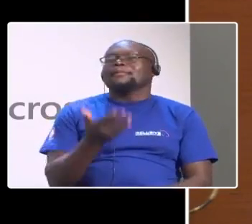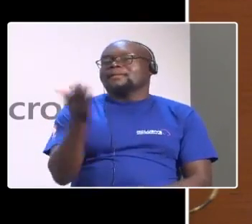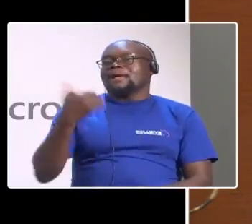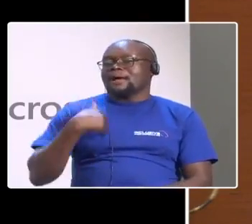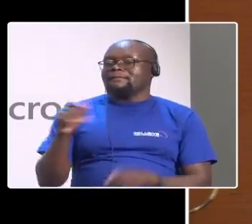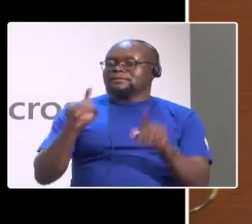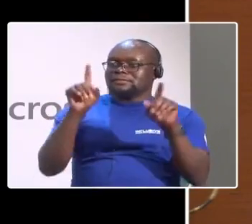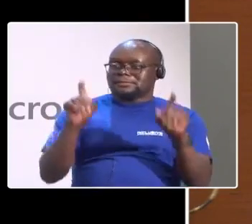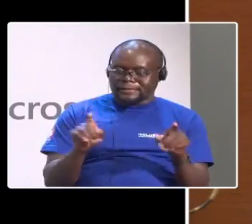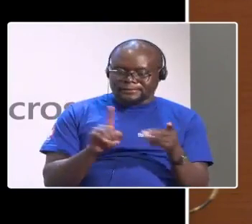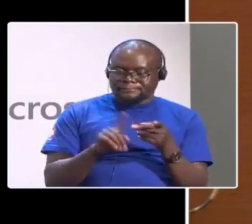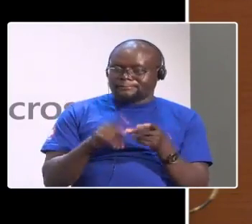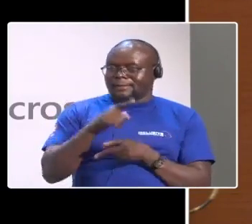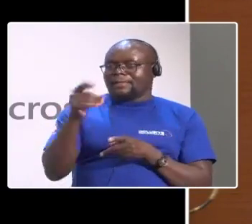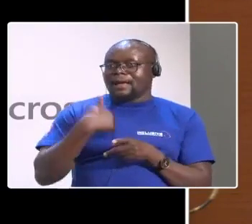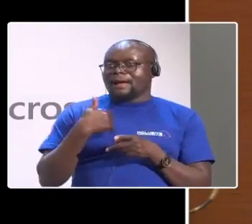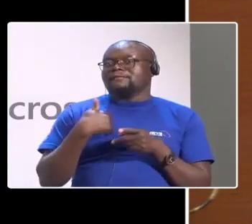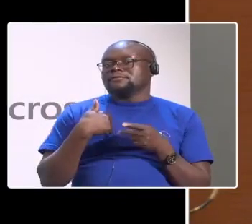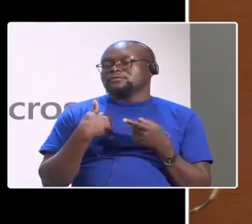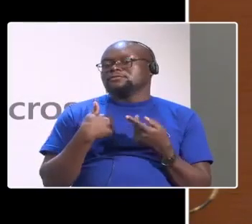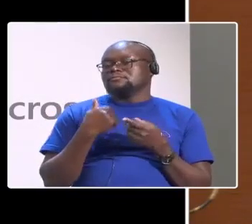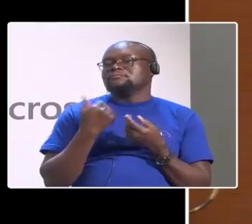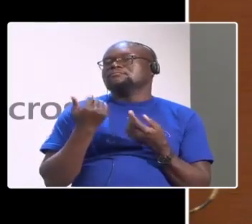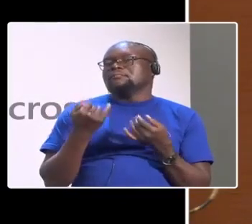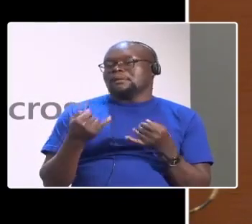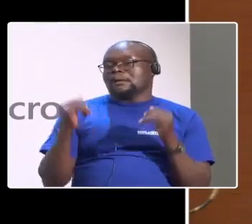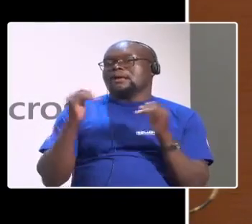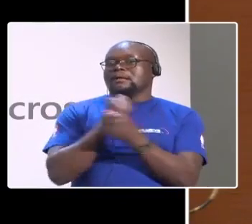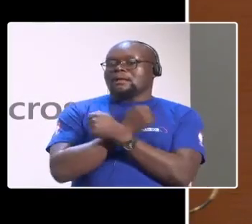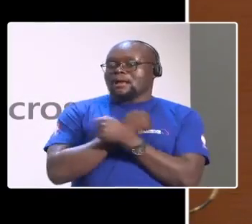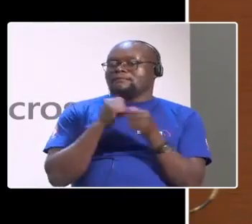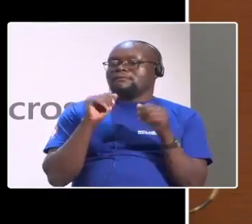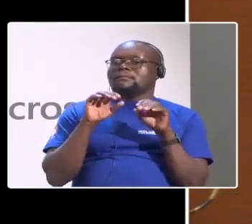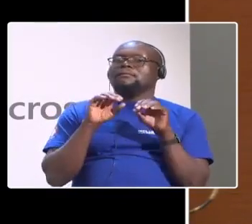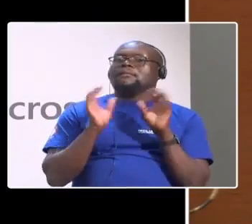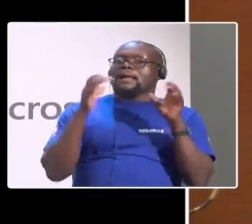to test. They have to build up the companies, the websites, and